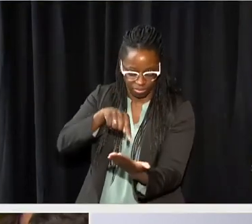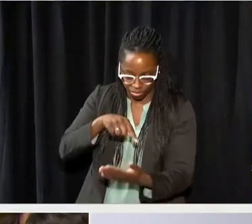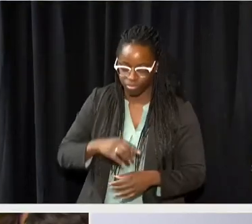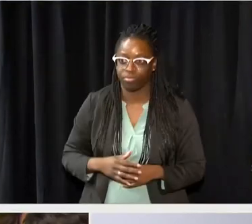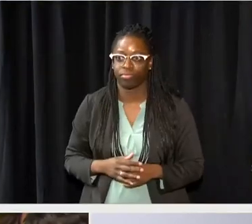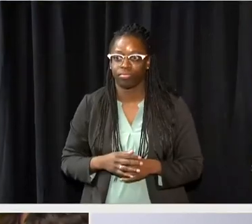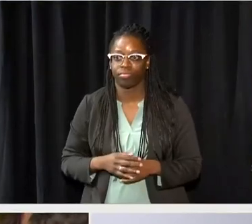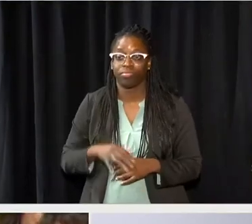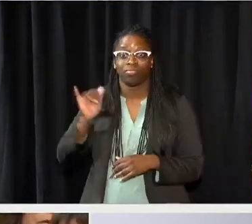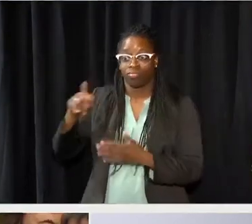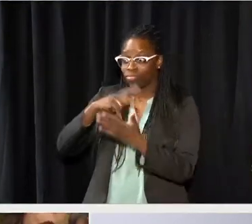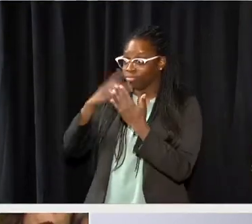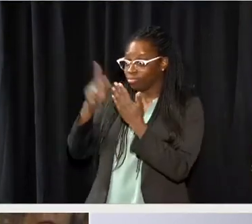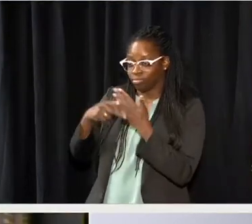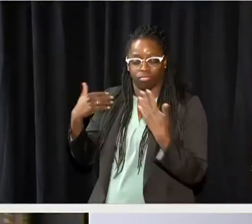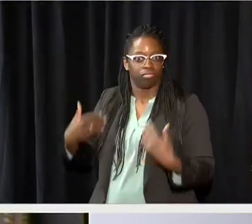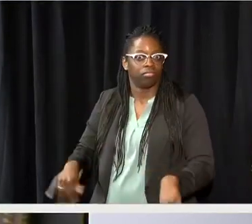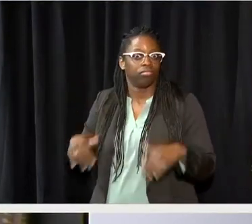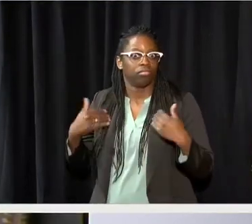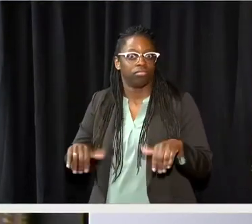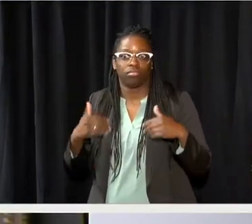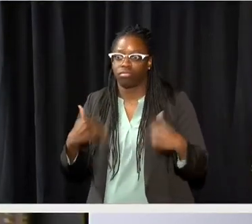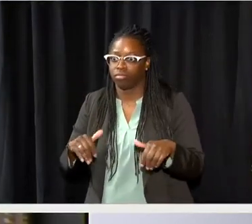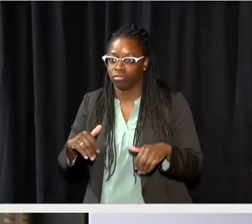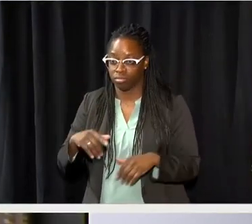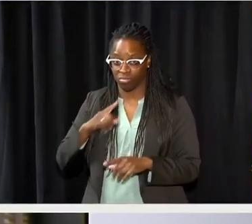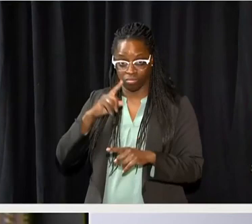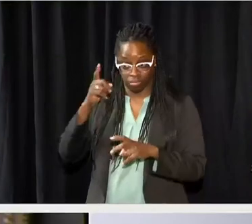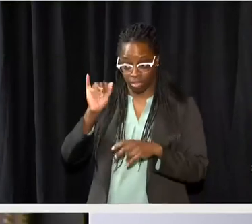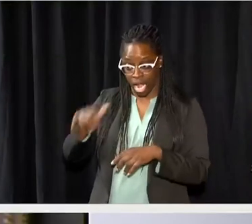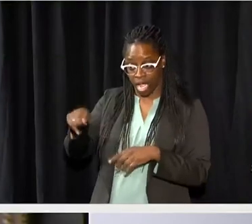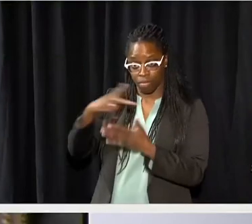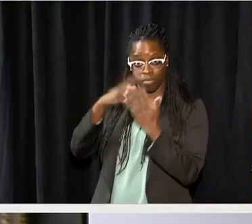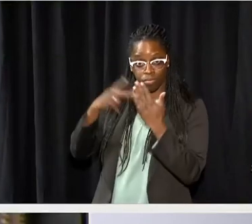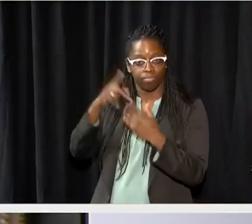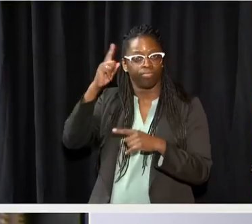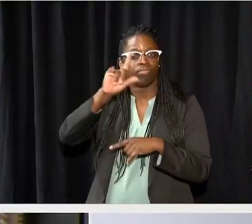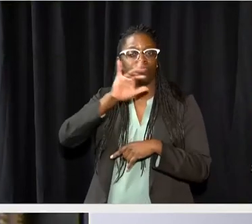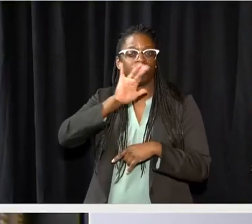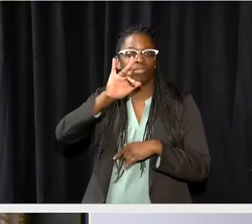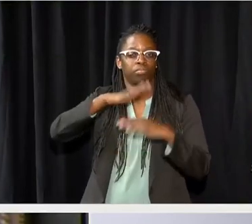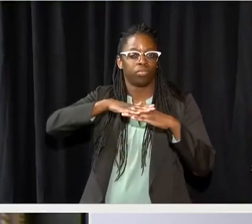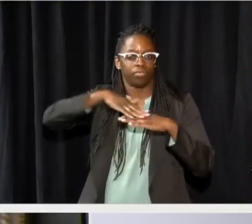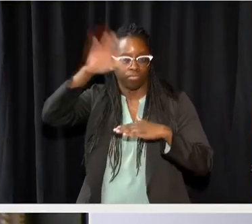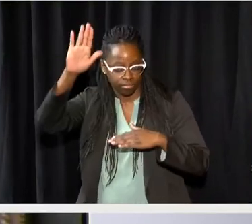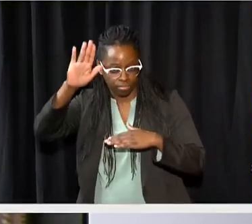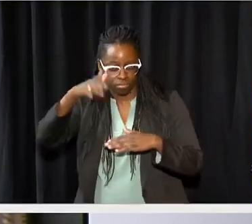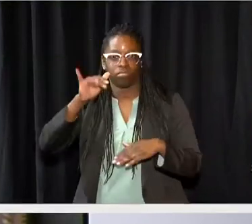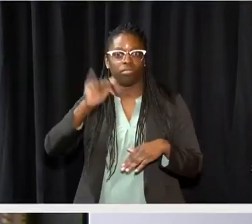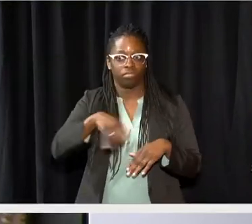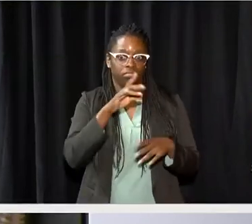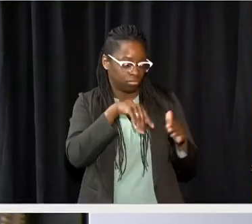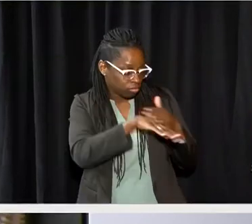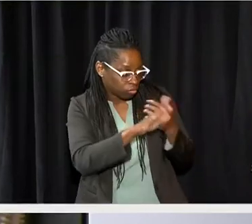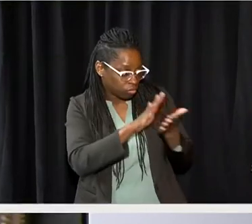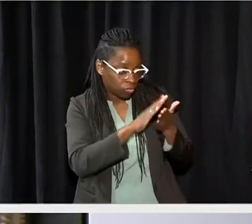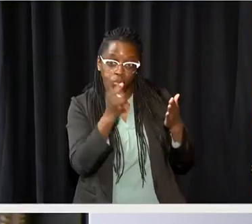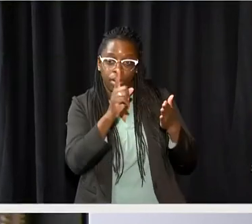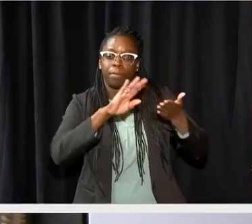It's a program that offers free community college to anyone 25 years or